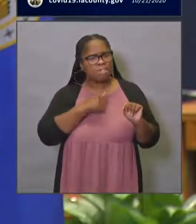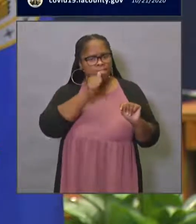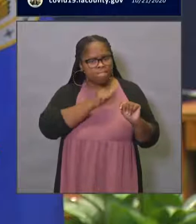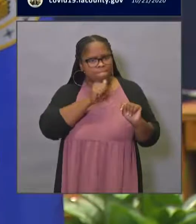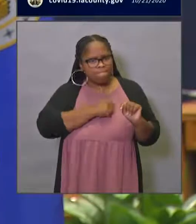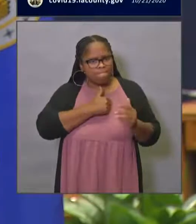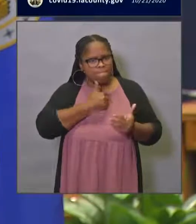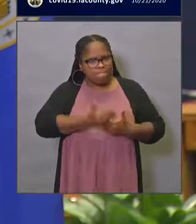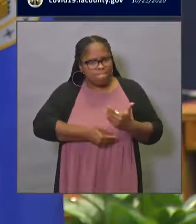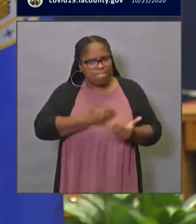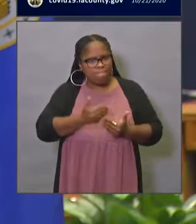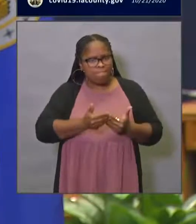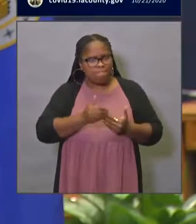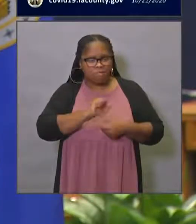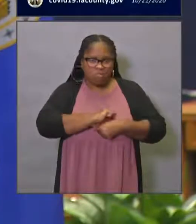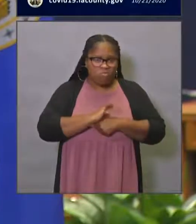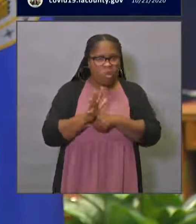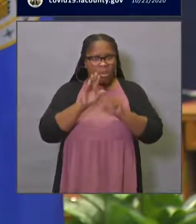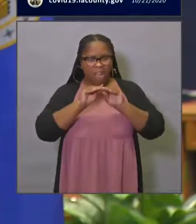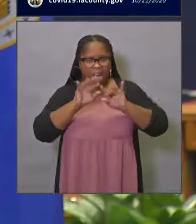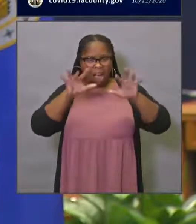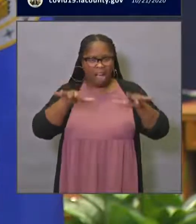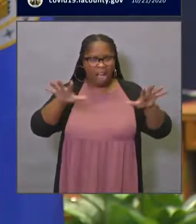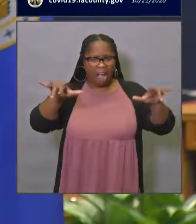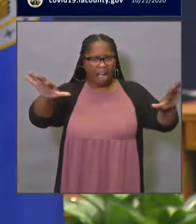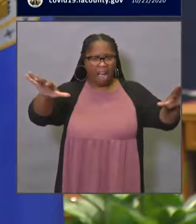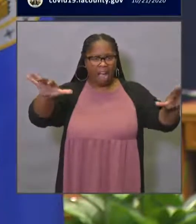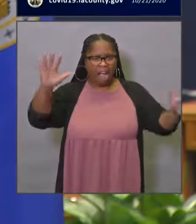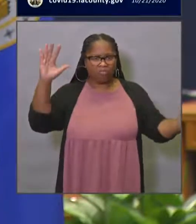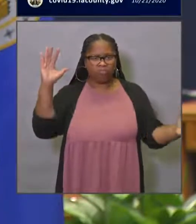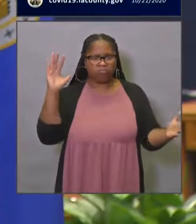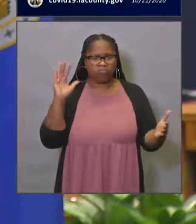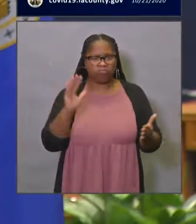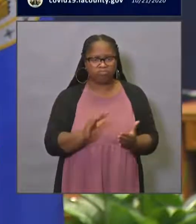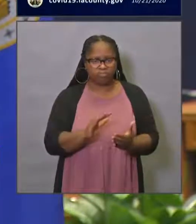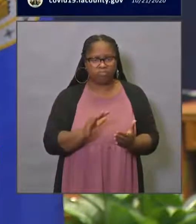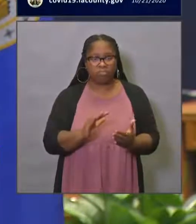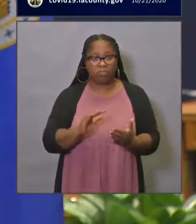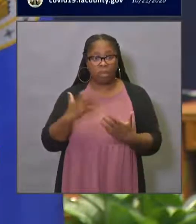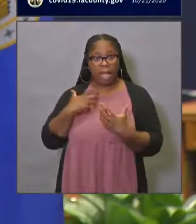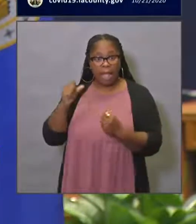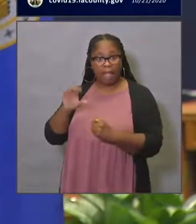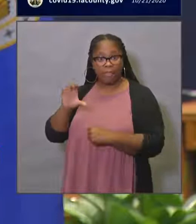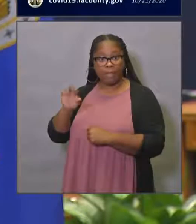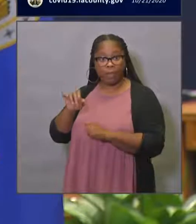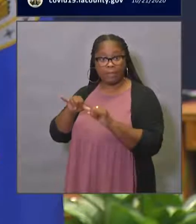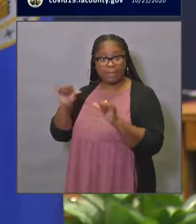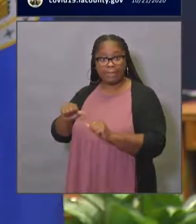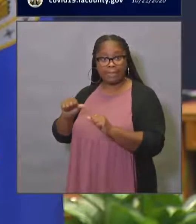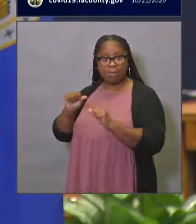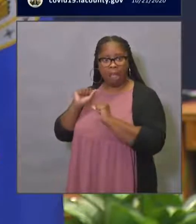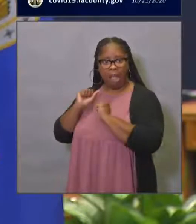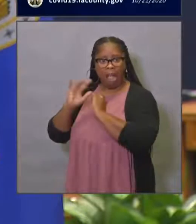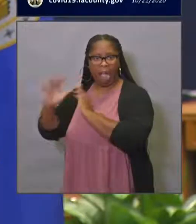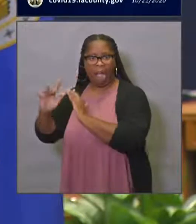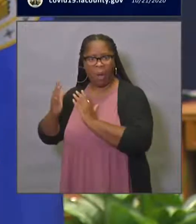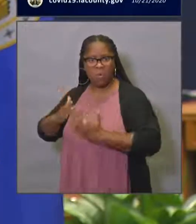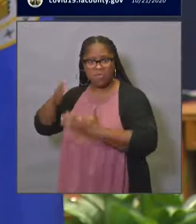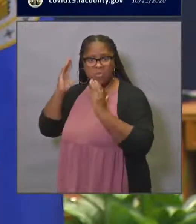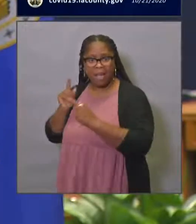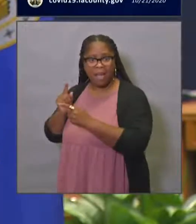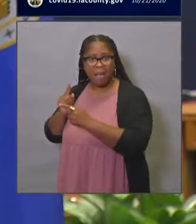virus, and we've avoided overwhelming our healthcare system. And these are things that have happened all across the